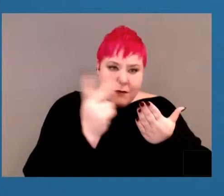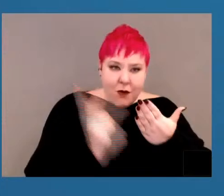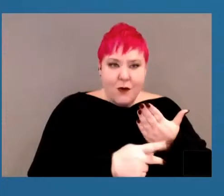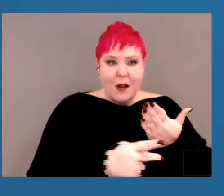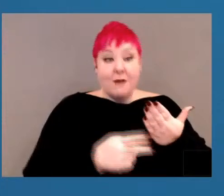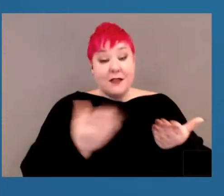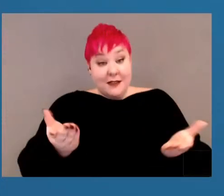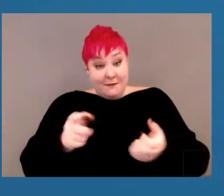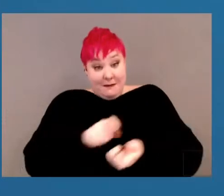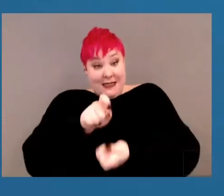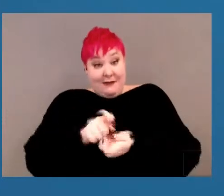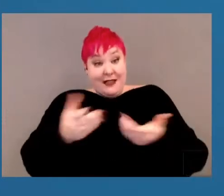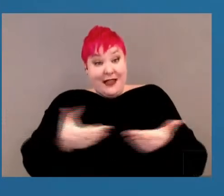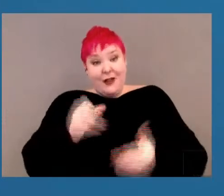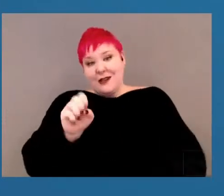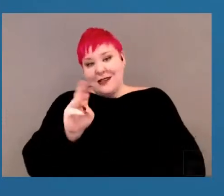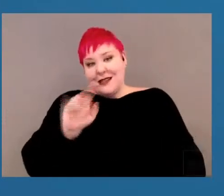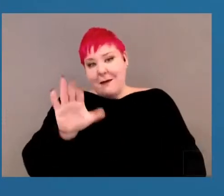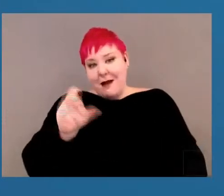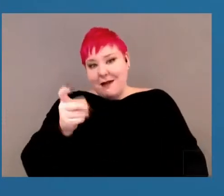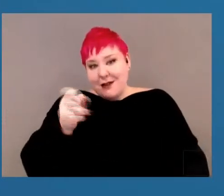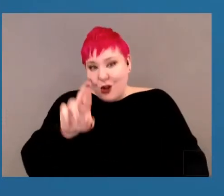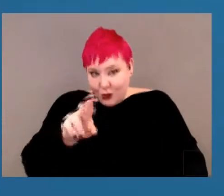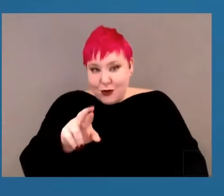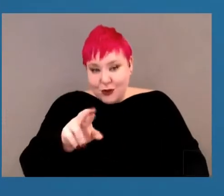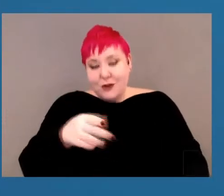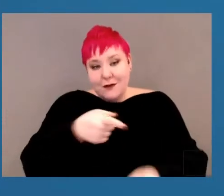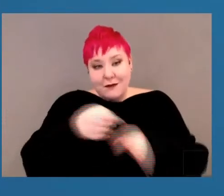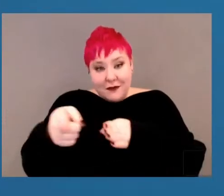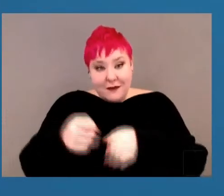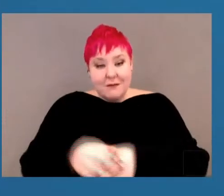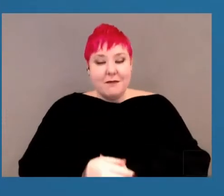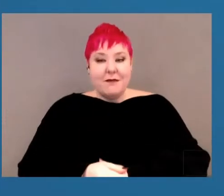So we had a shared vision to make New York State the